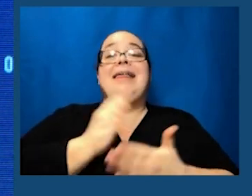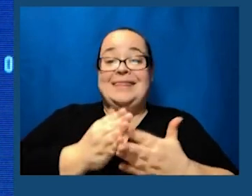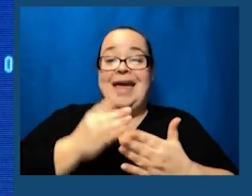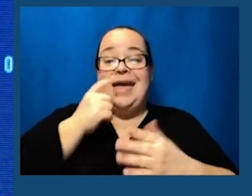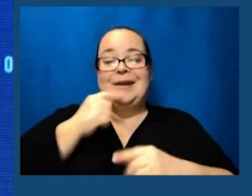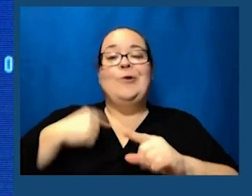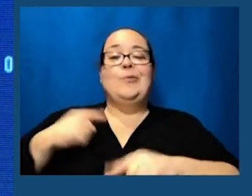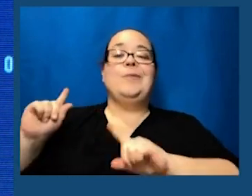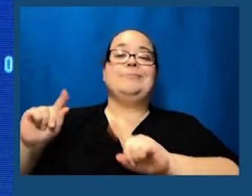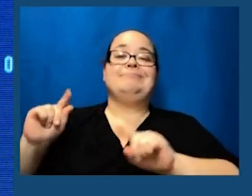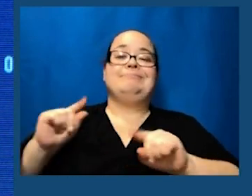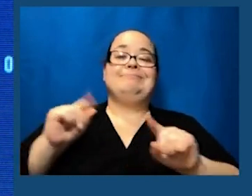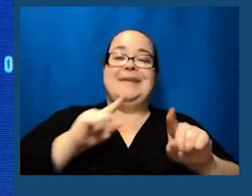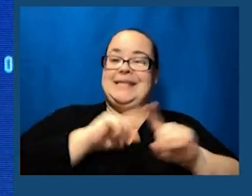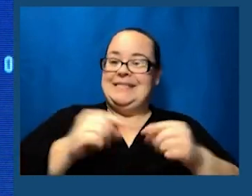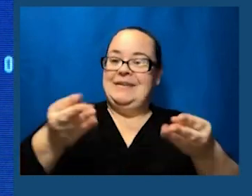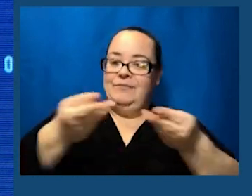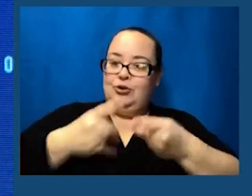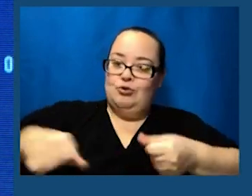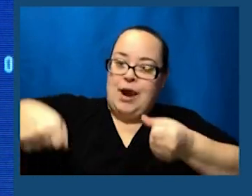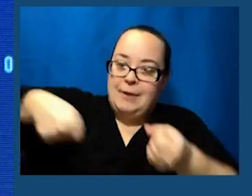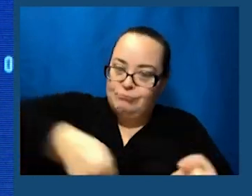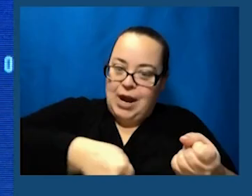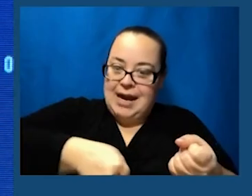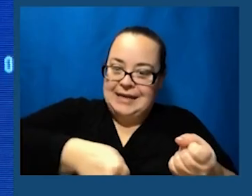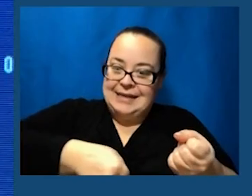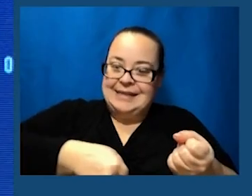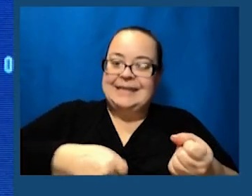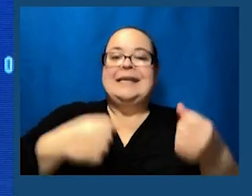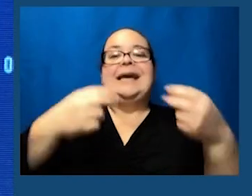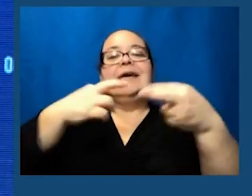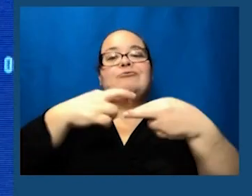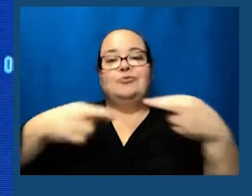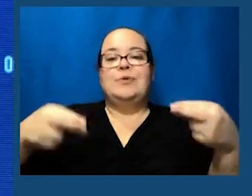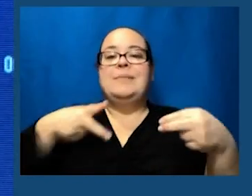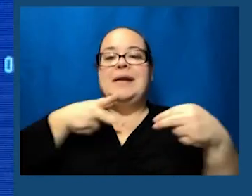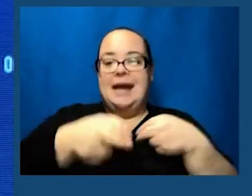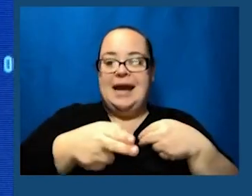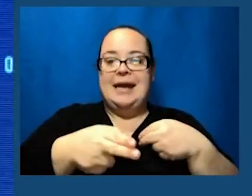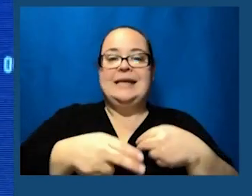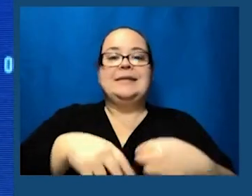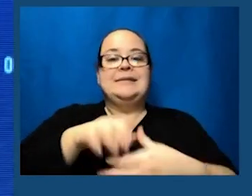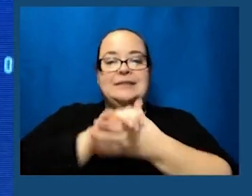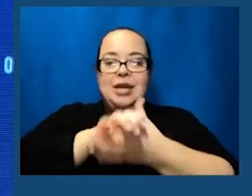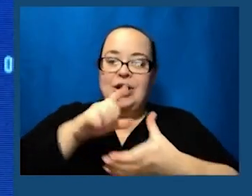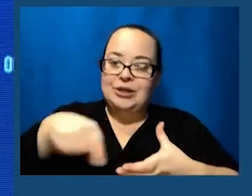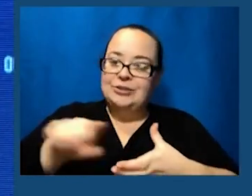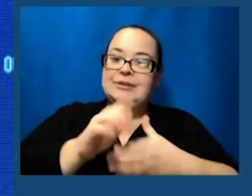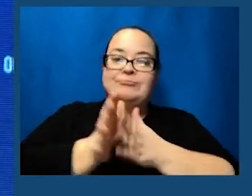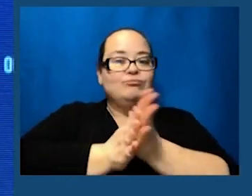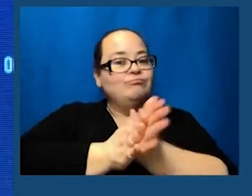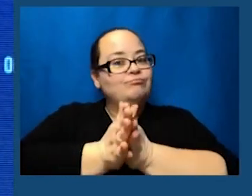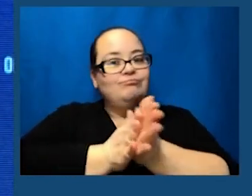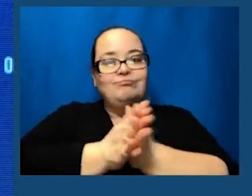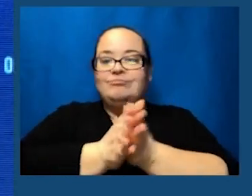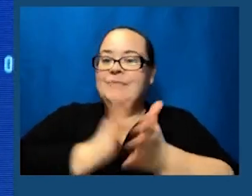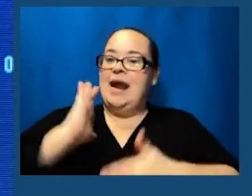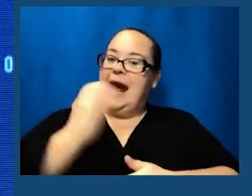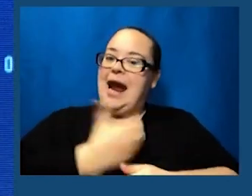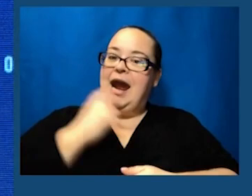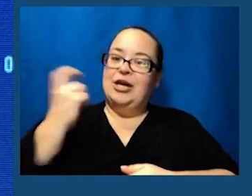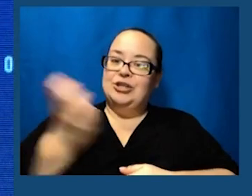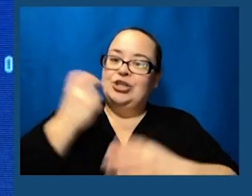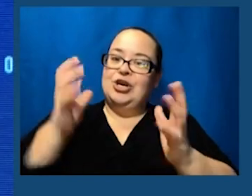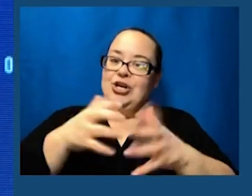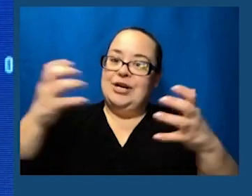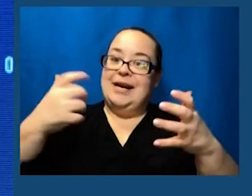cuttings. So congratulations to all of you. We look forward to the journey at the Department of State, and let's go present some checks. Thank